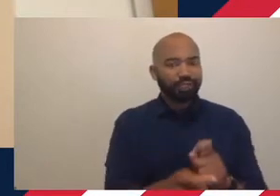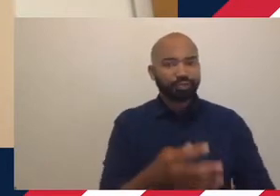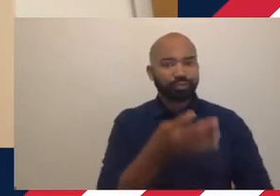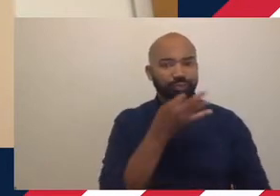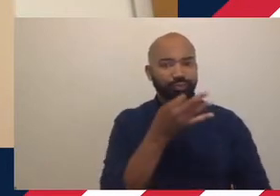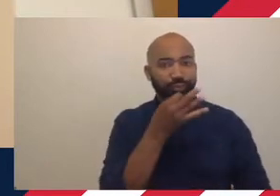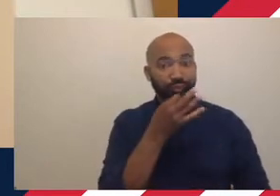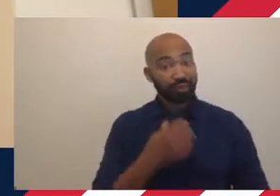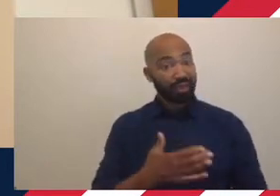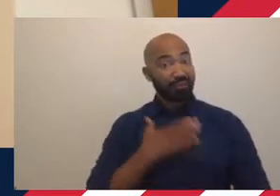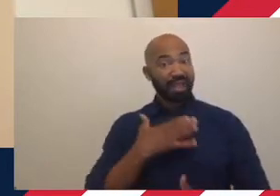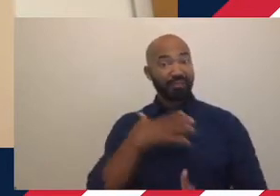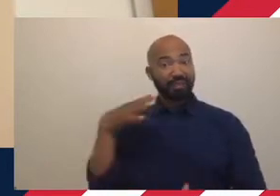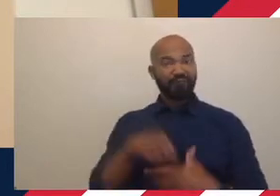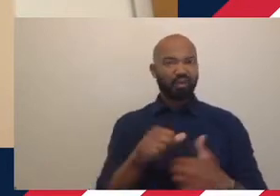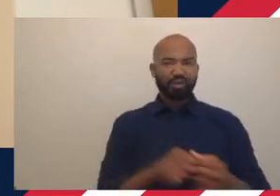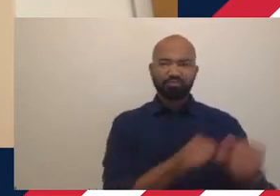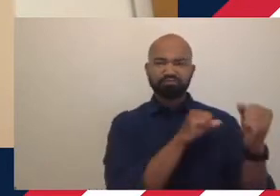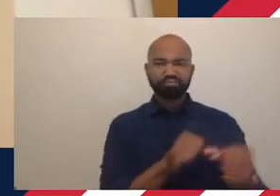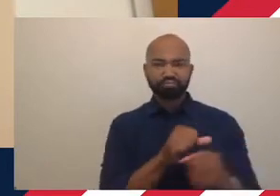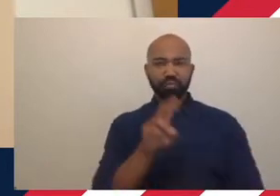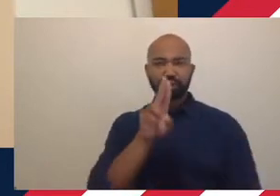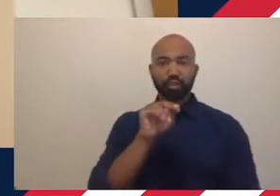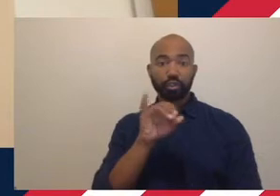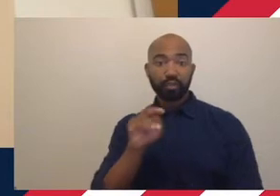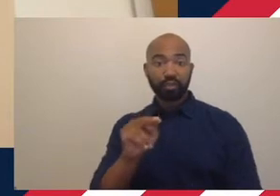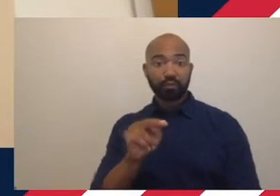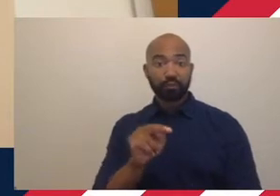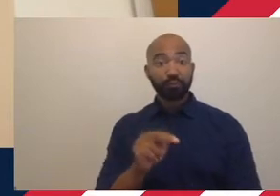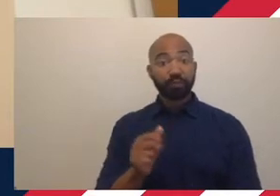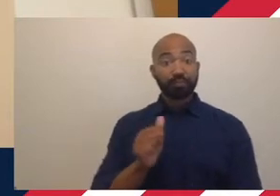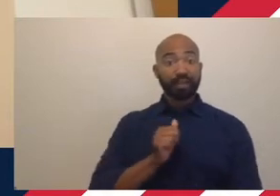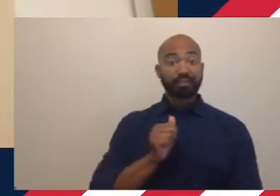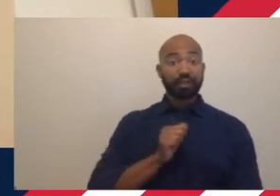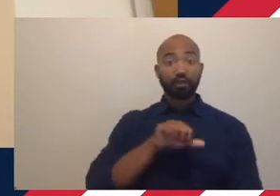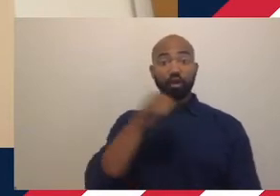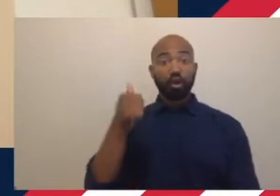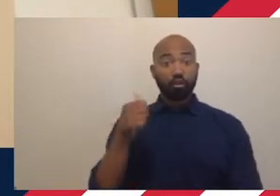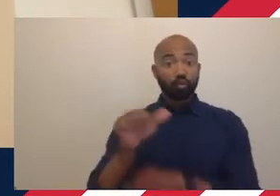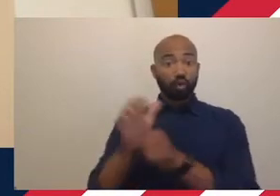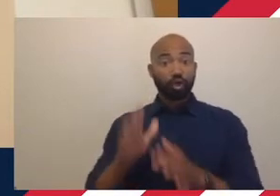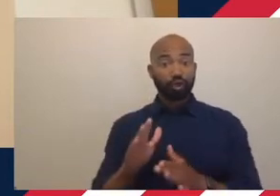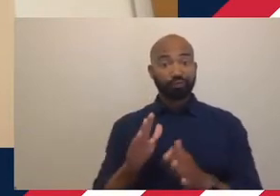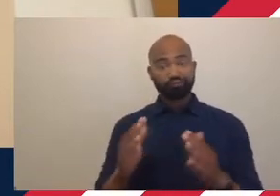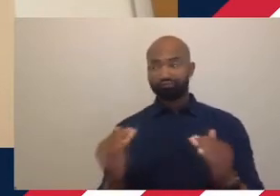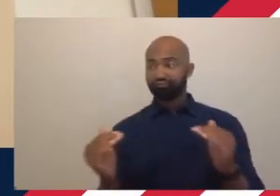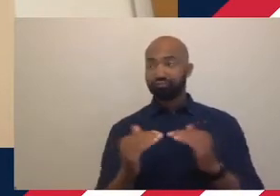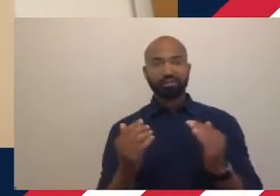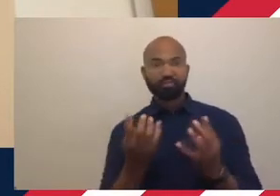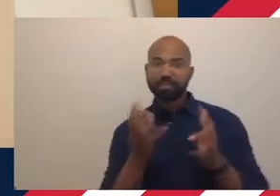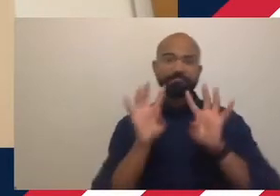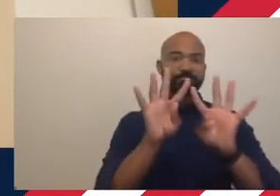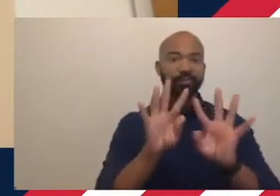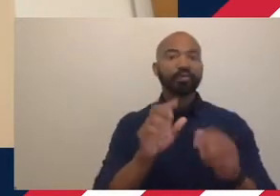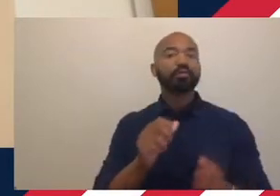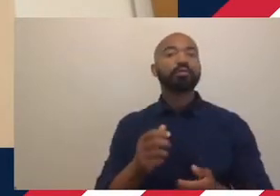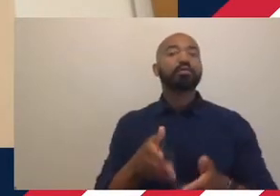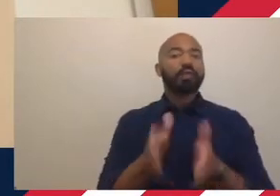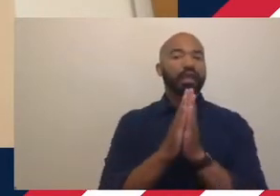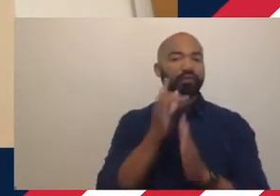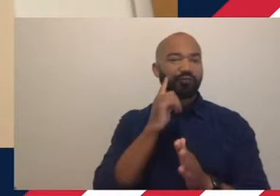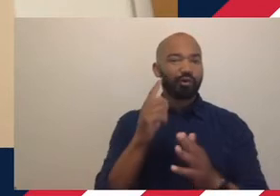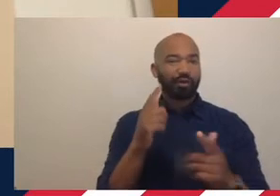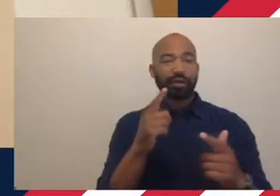coming together with other workers, I was able to demand better wages and benefits like paid sick time, but it's just a